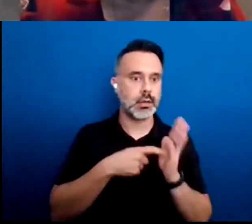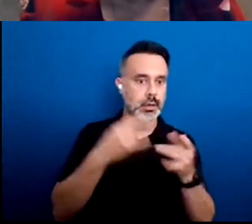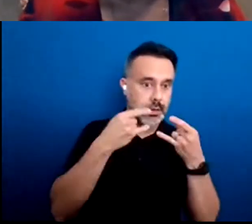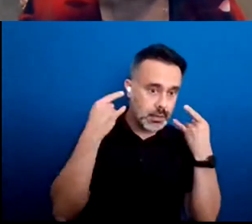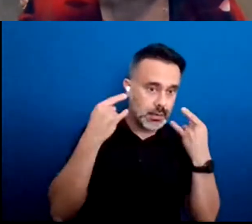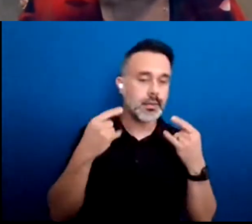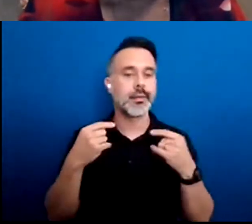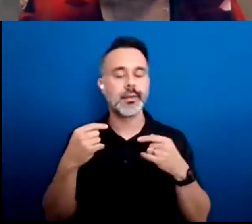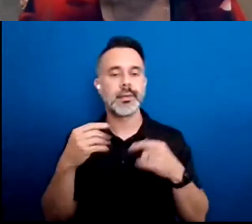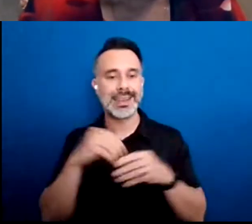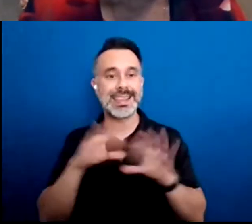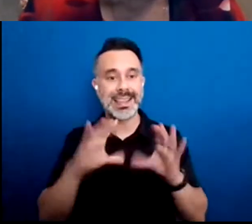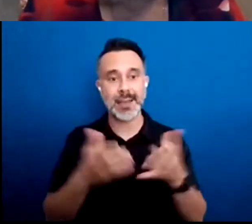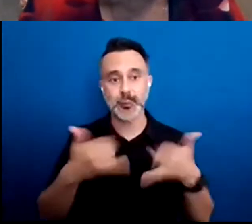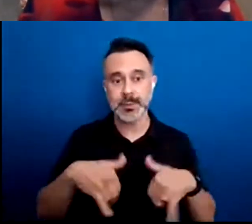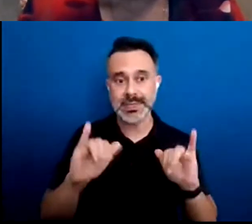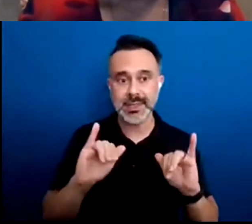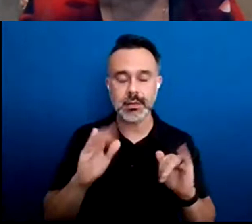well.